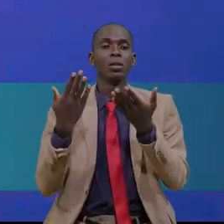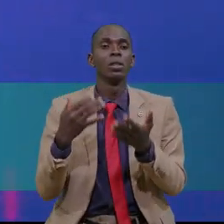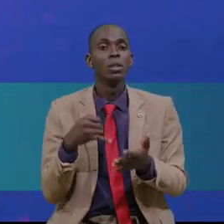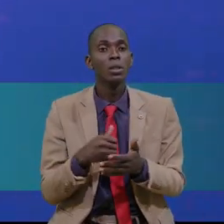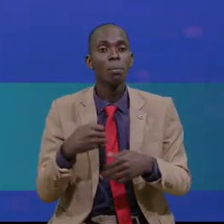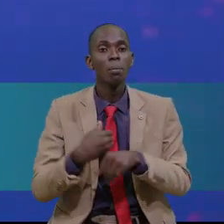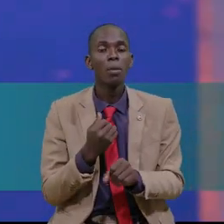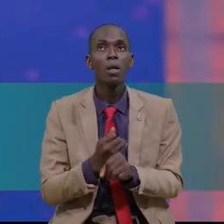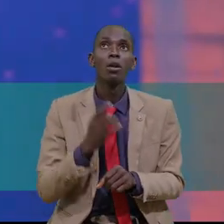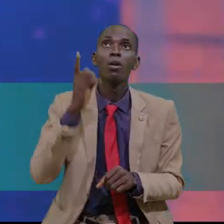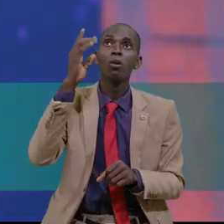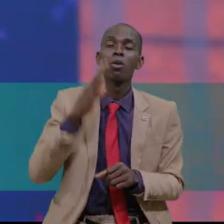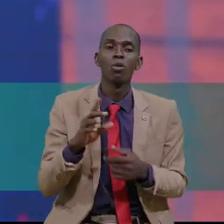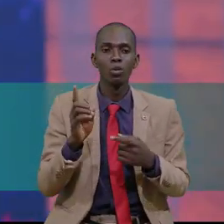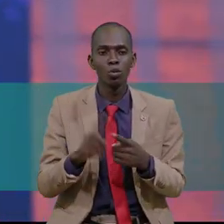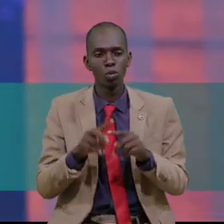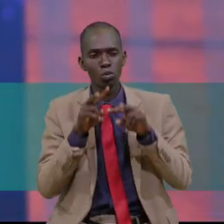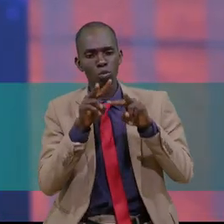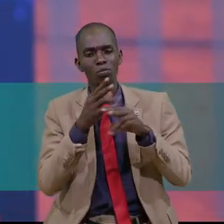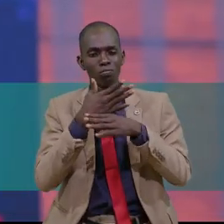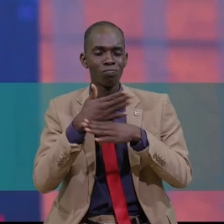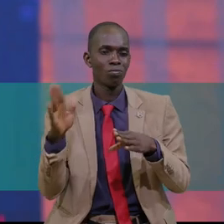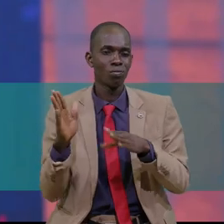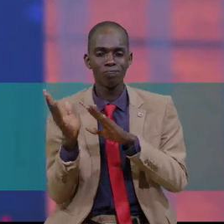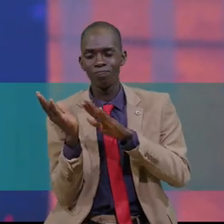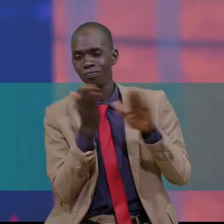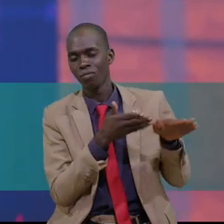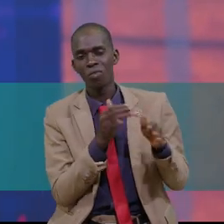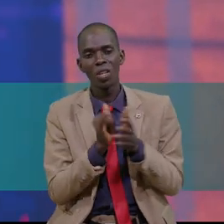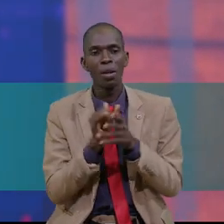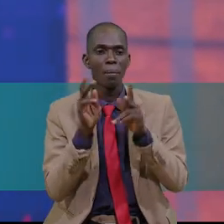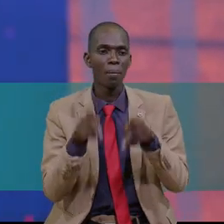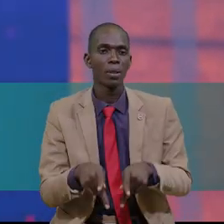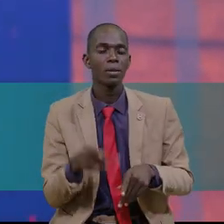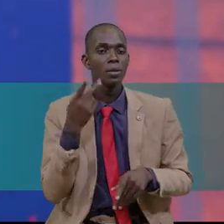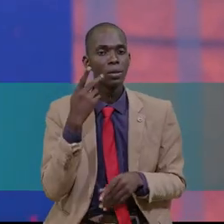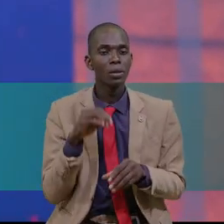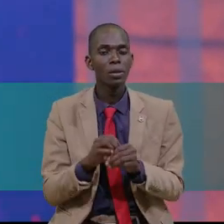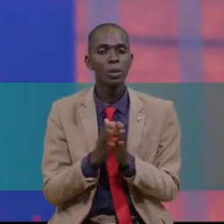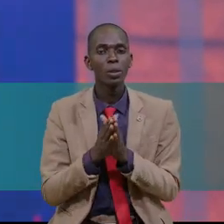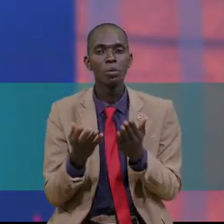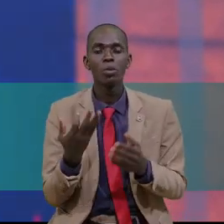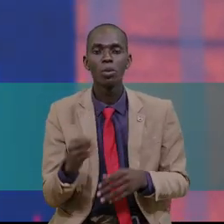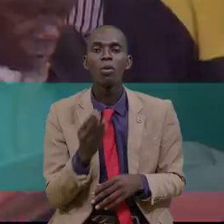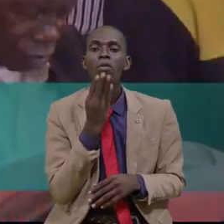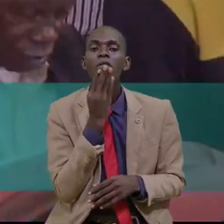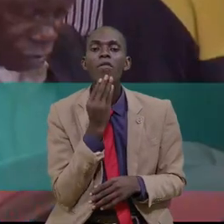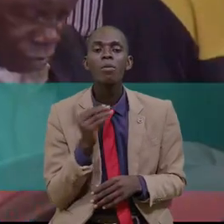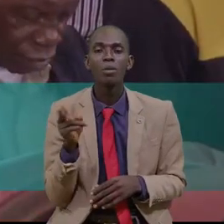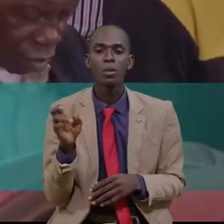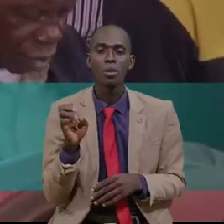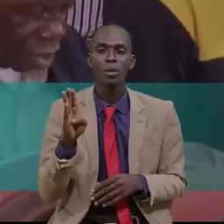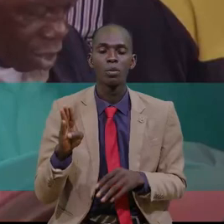turn away from such a person. He tells us in Hebrews chapter 1 verse 3,